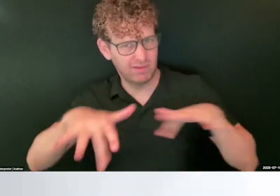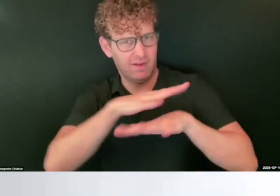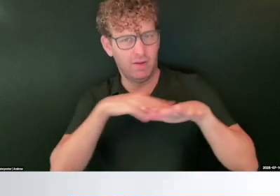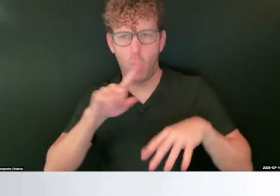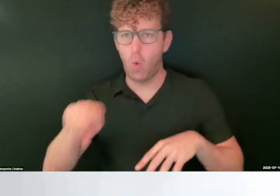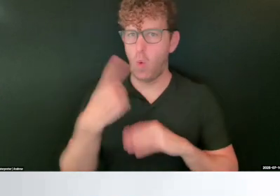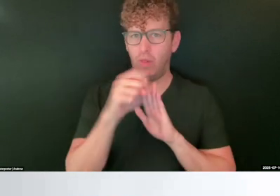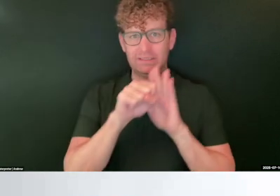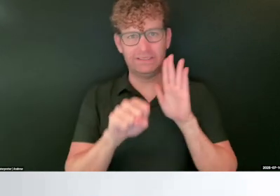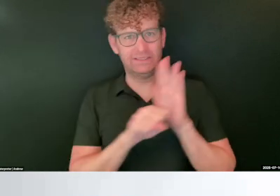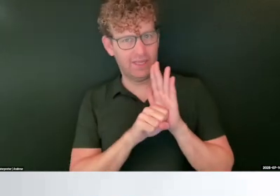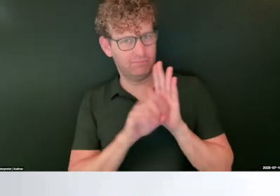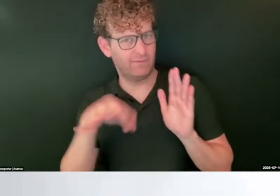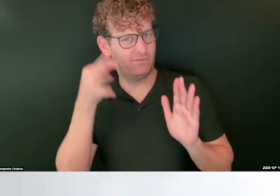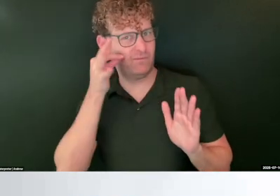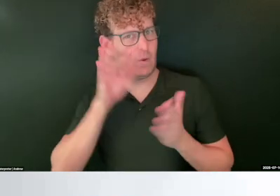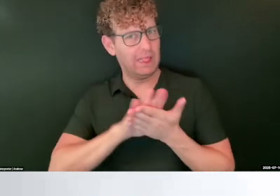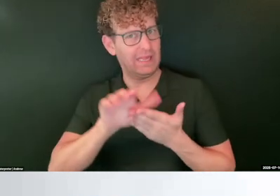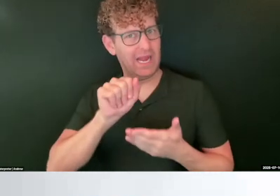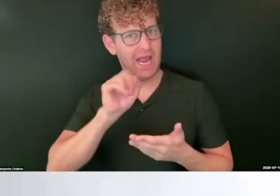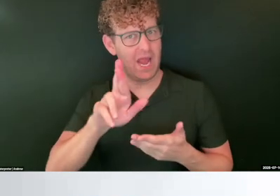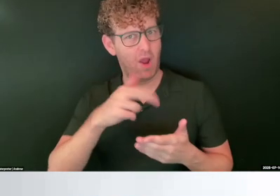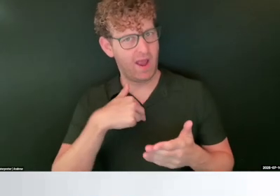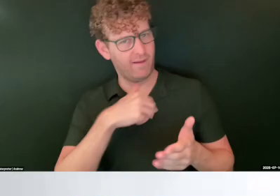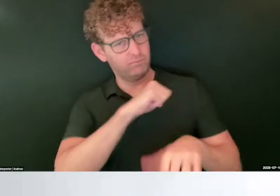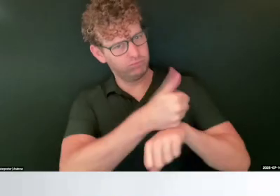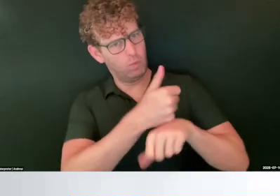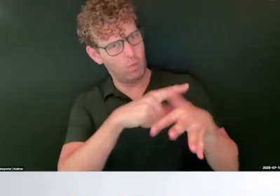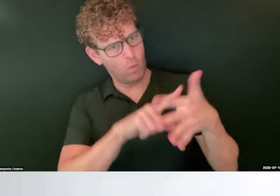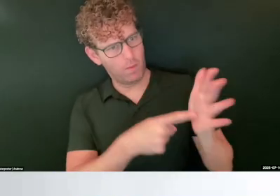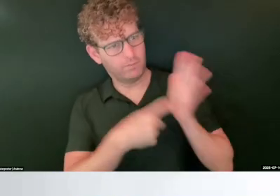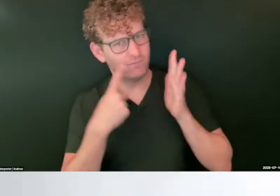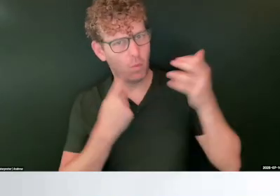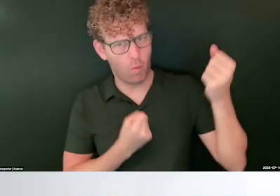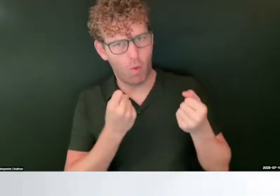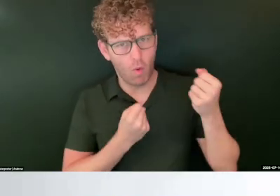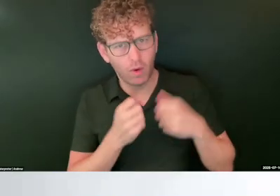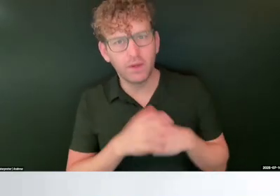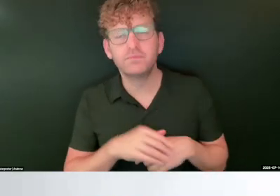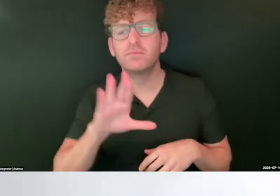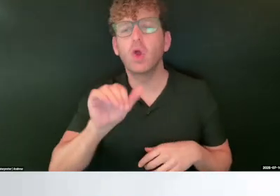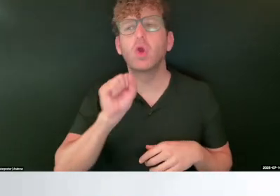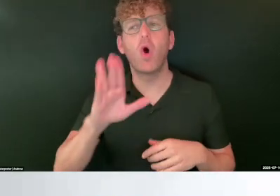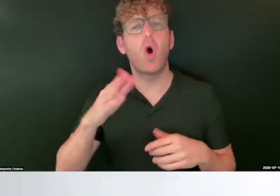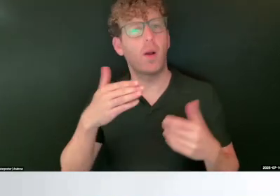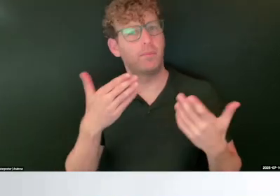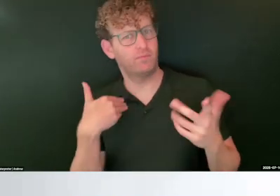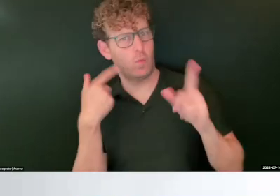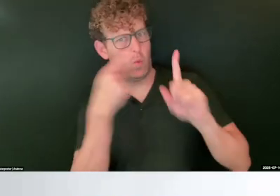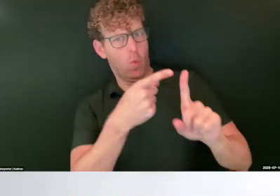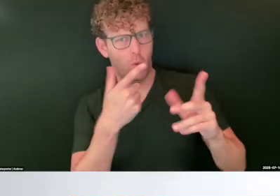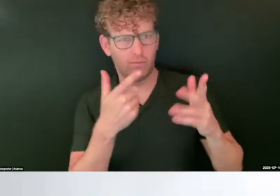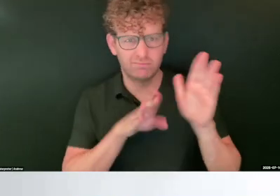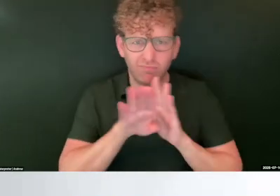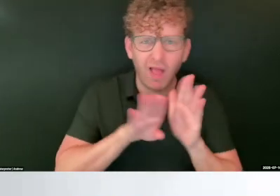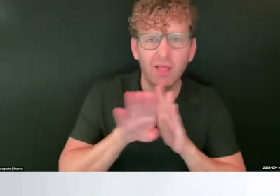Clean Air Act to set its own requirements for motor vehicles. CARB also sets significant goals and develops and implements programs to